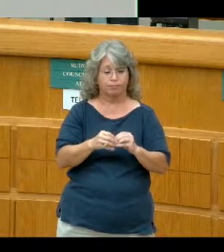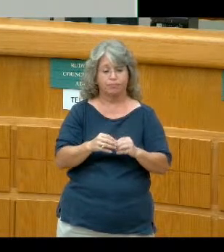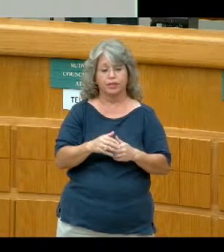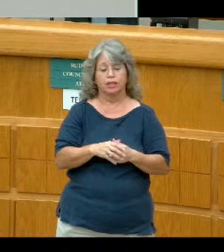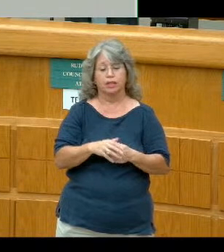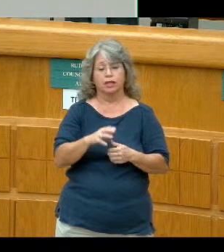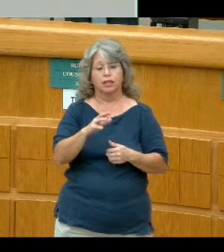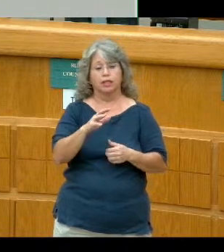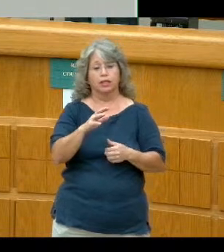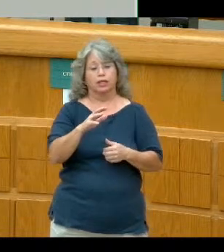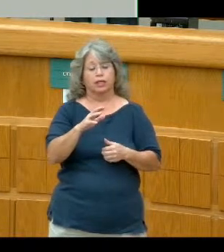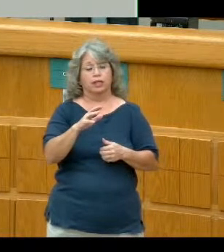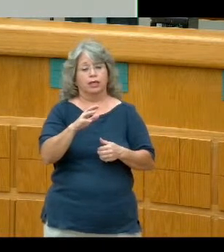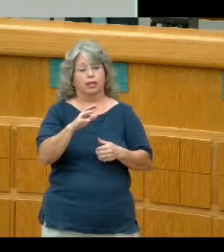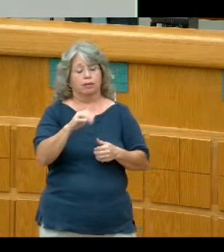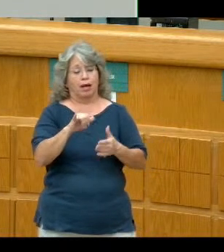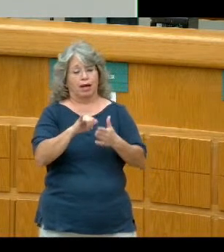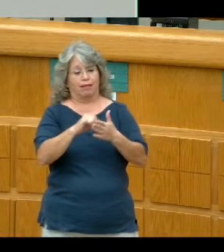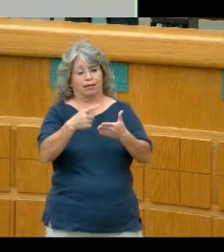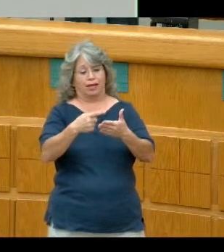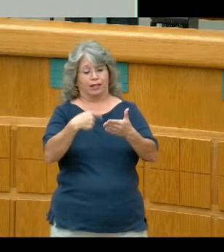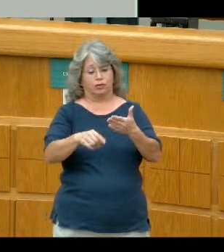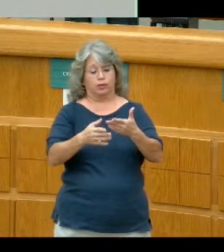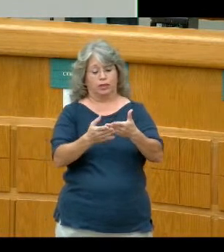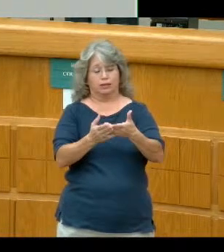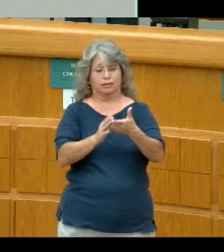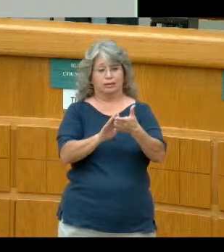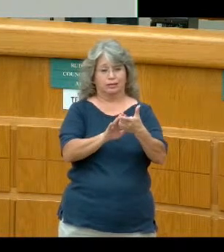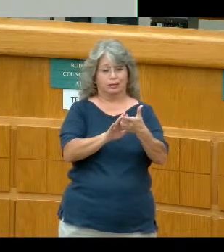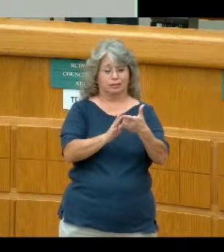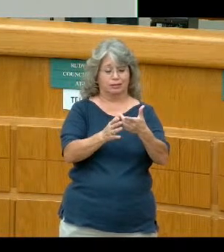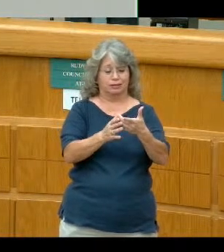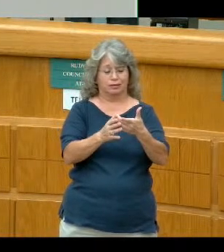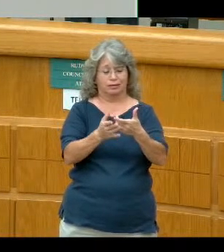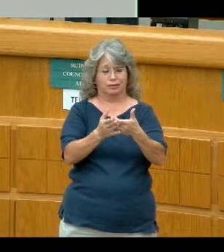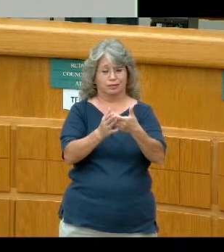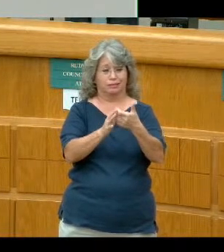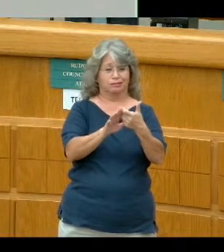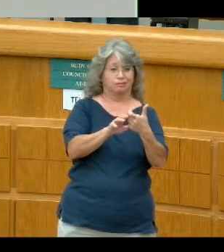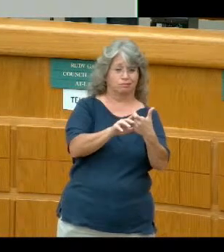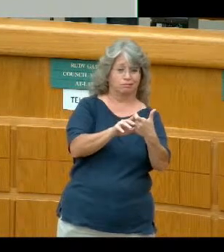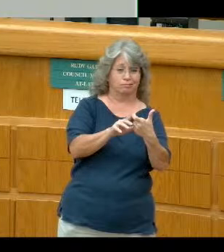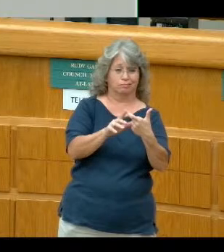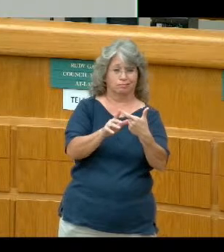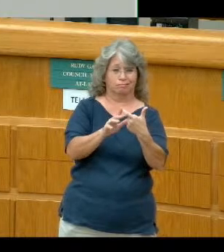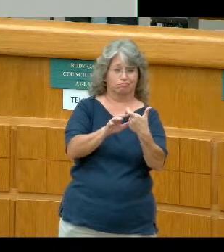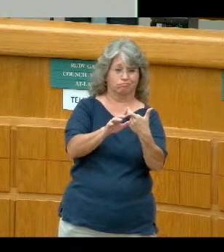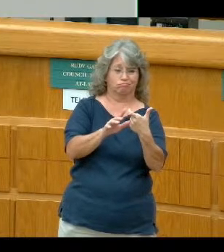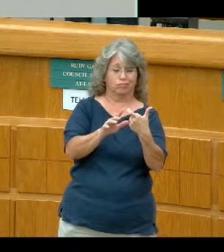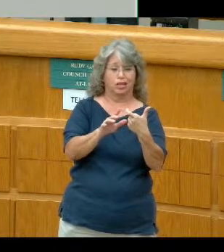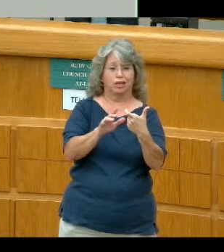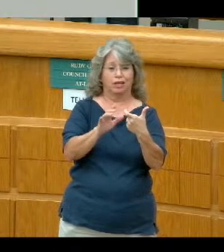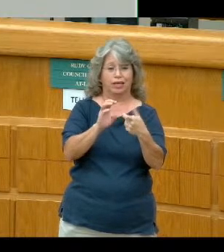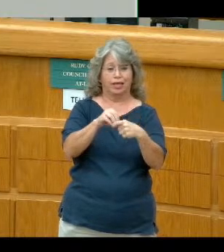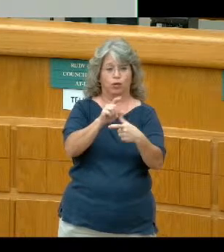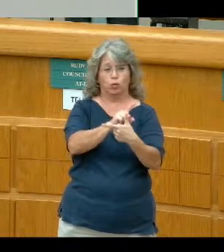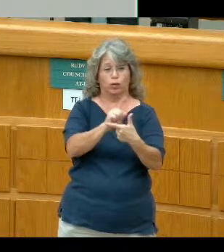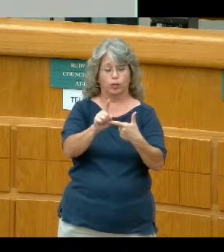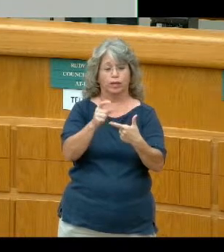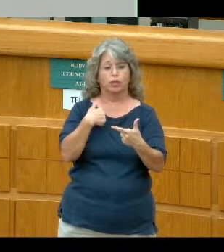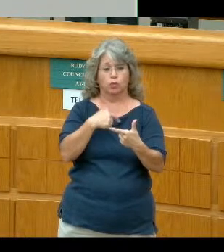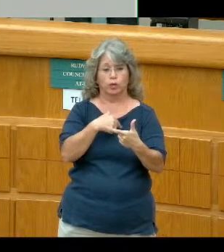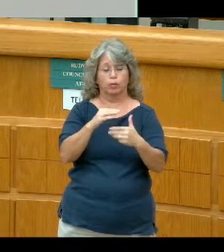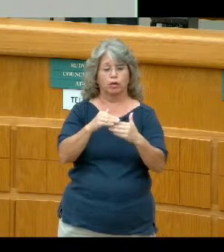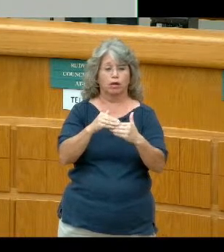the next week, by the time we went to Open Texas Phase 1.5, we were above 15%. So in that 1 week period, we went from below